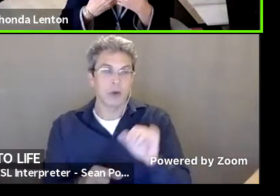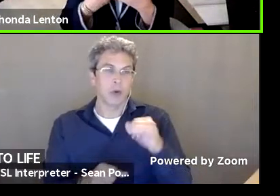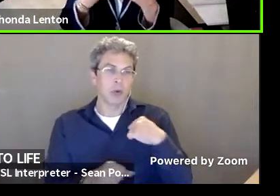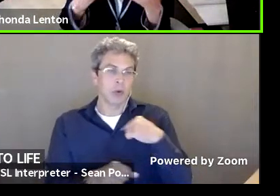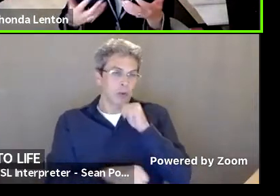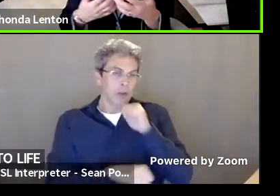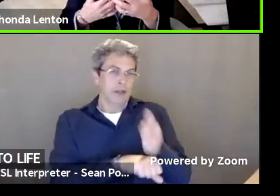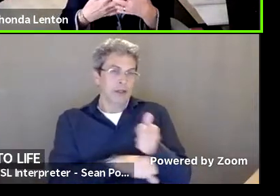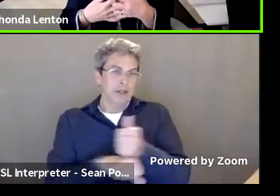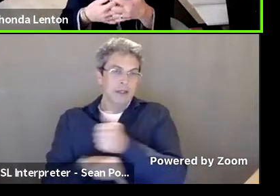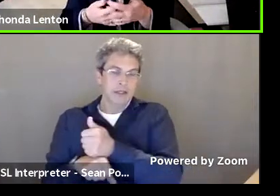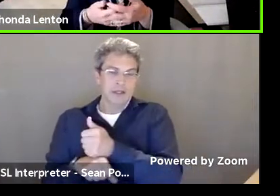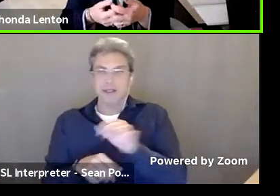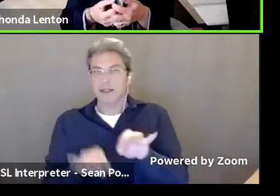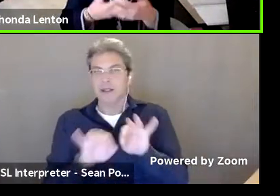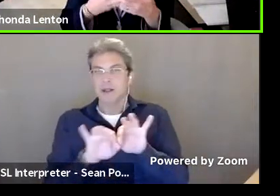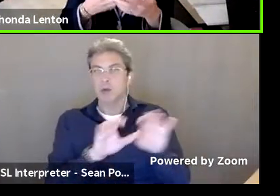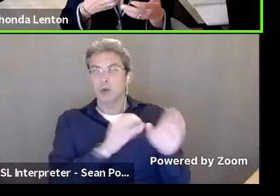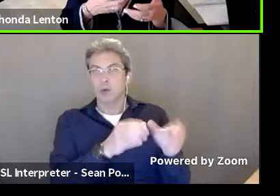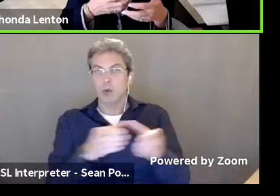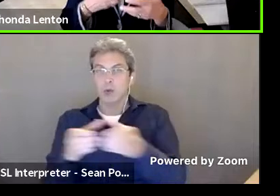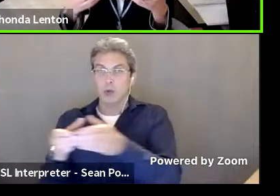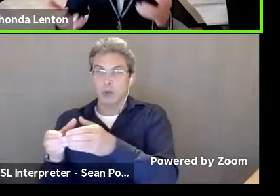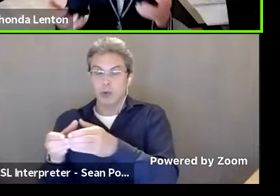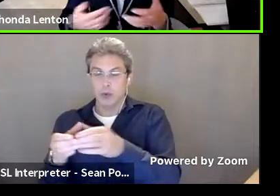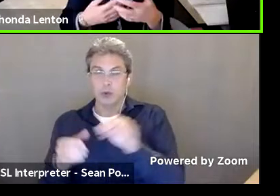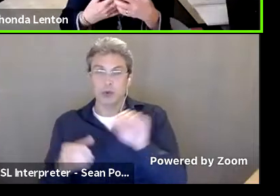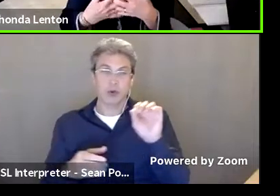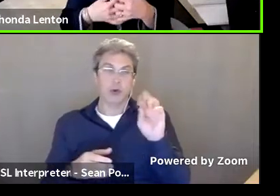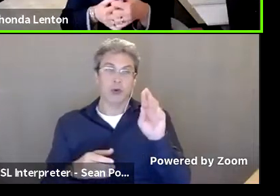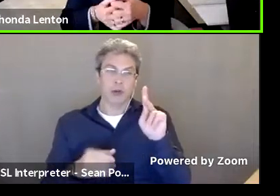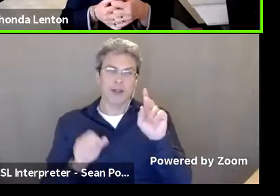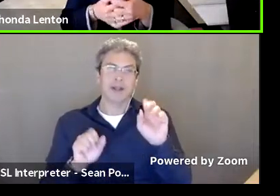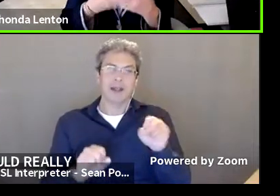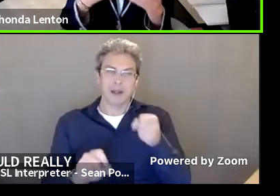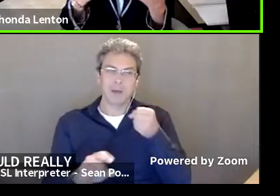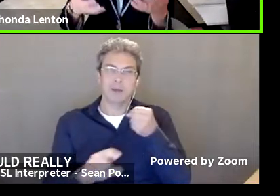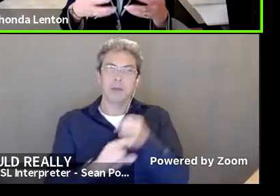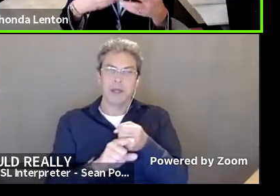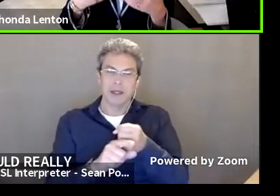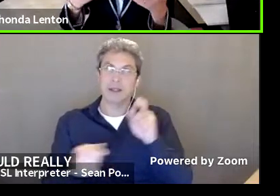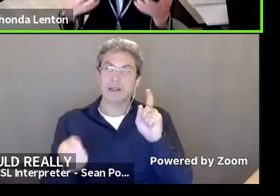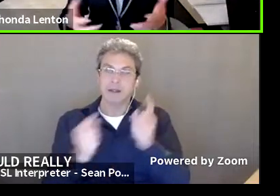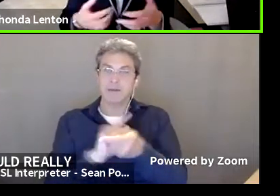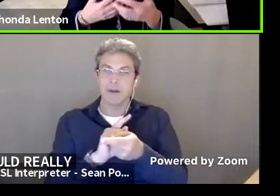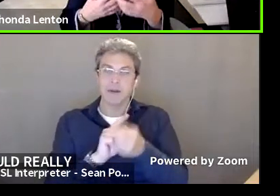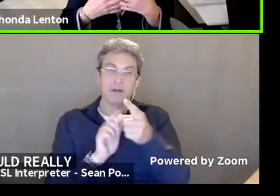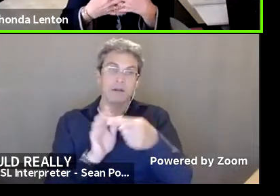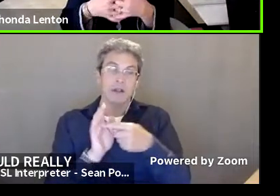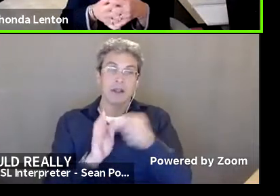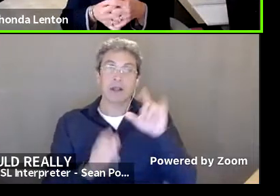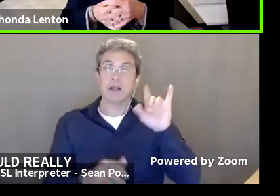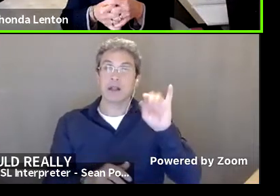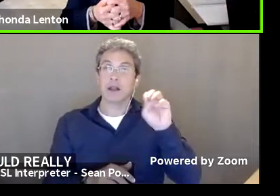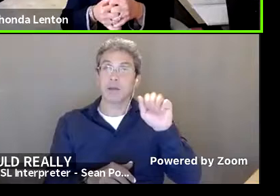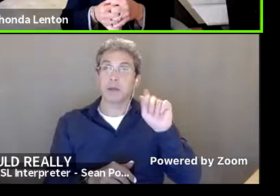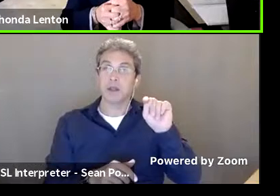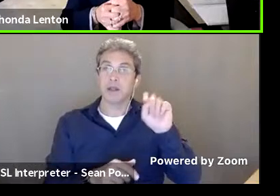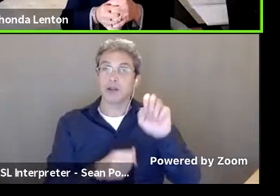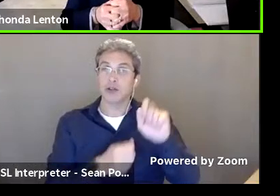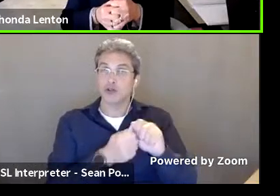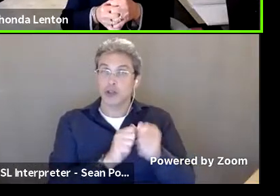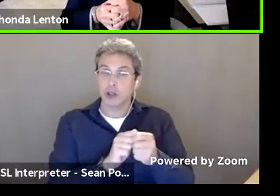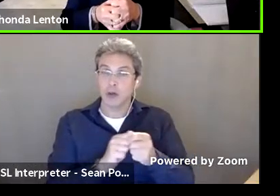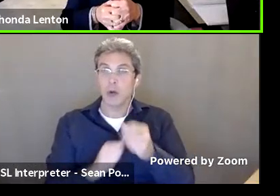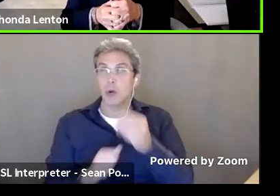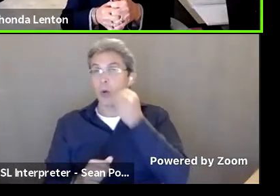think York could really make a difference. People have talked about climate change, homelessness, inequality. I mean, we have some real strengths